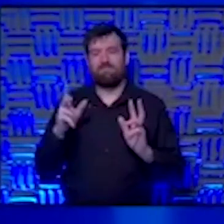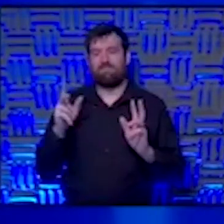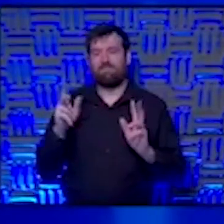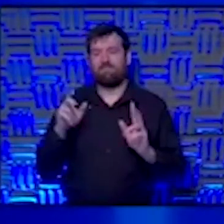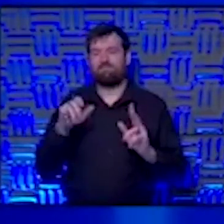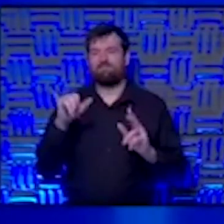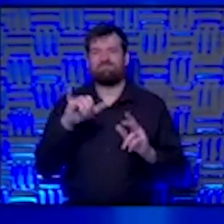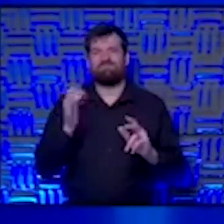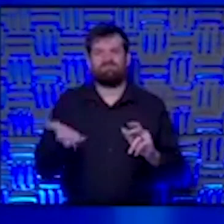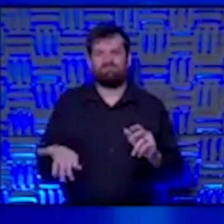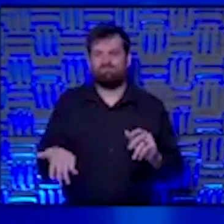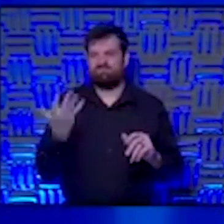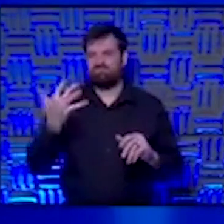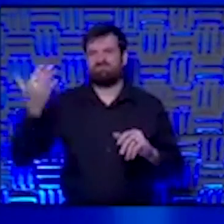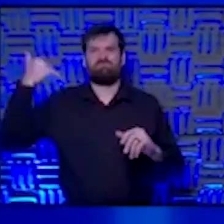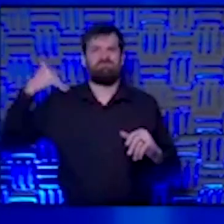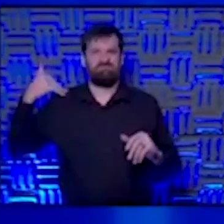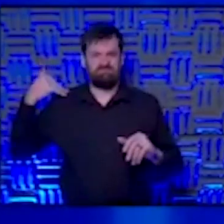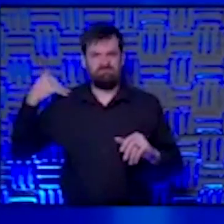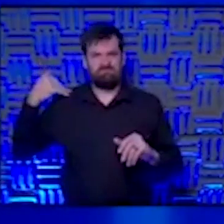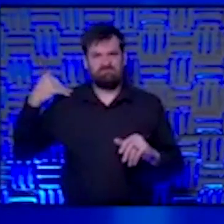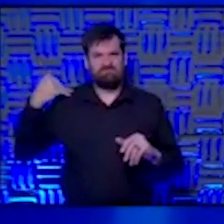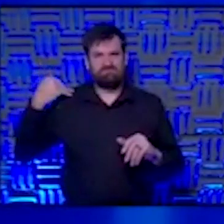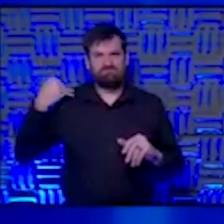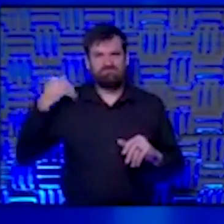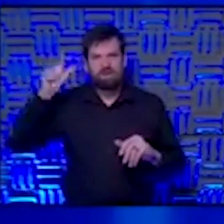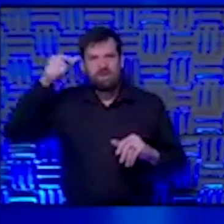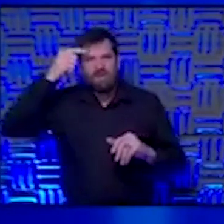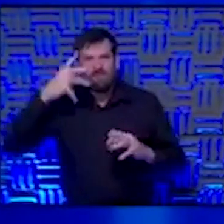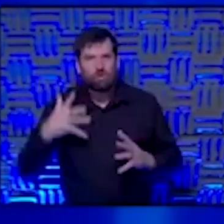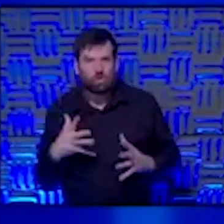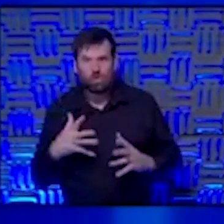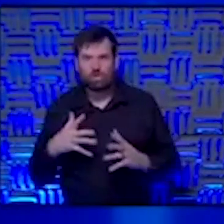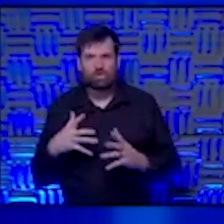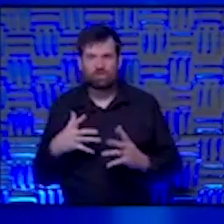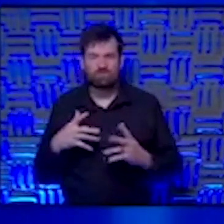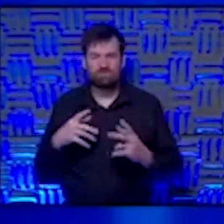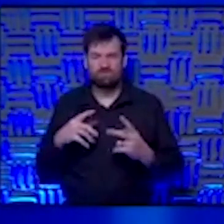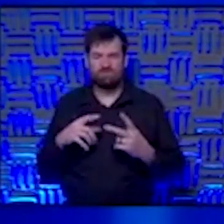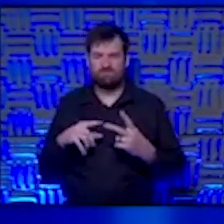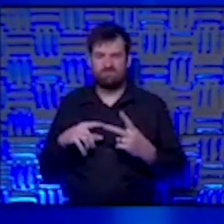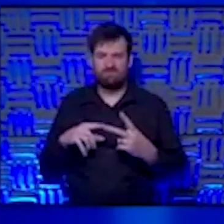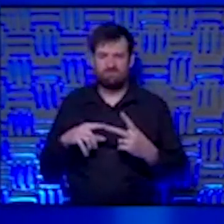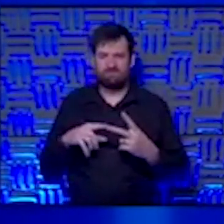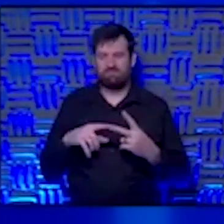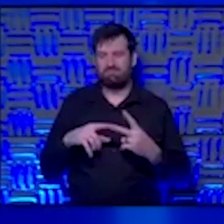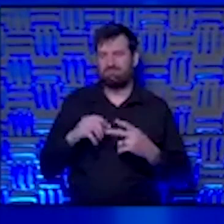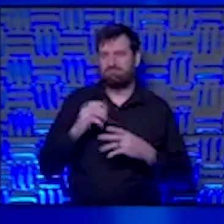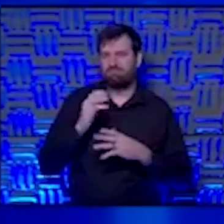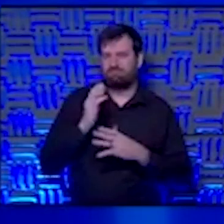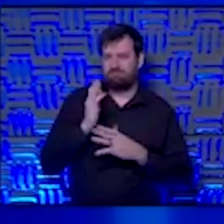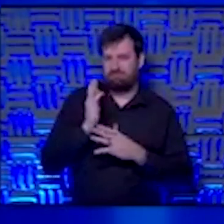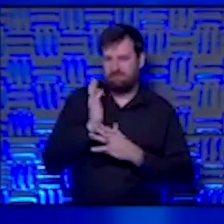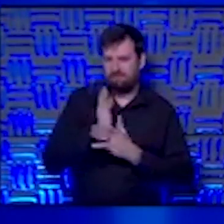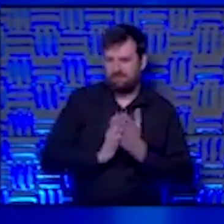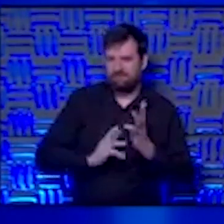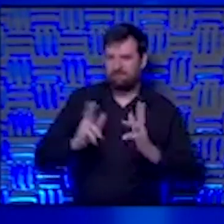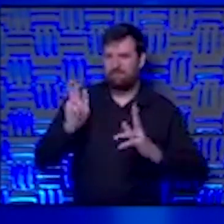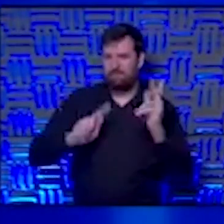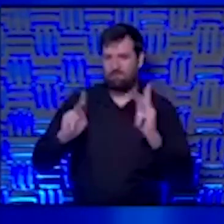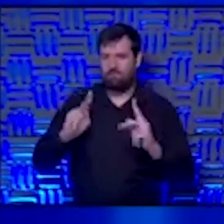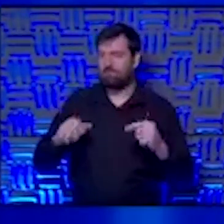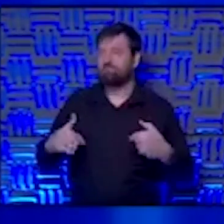a former disgraced governor got a vaccine. And, you're starting to hear about people already saying, well, if